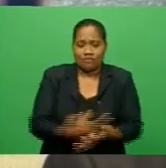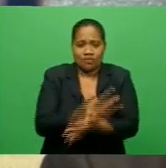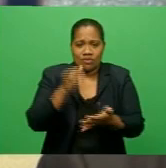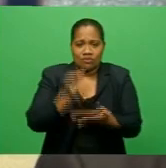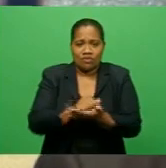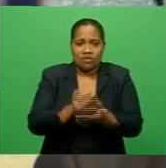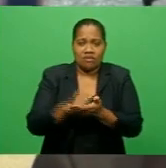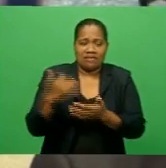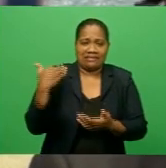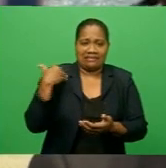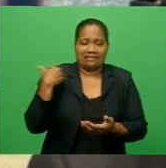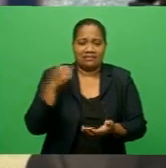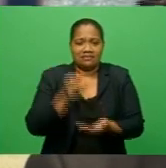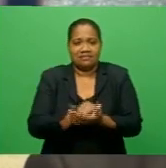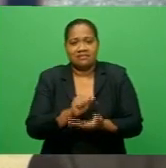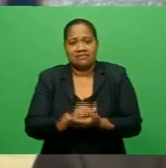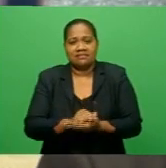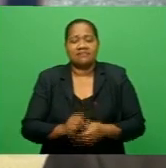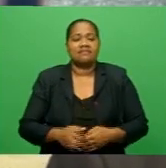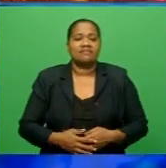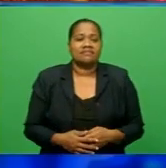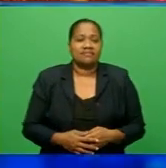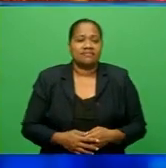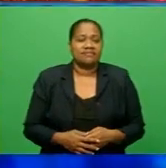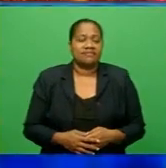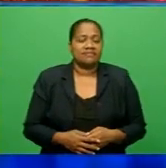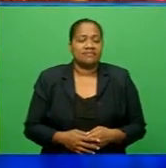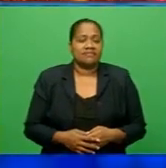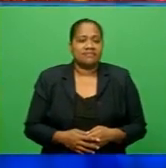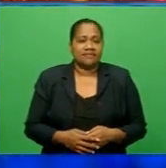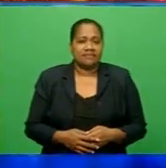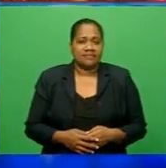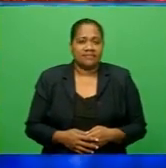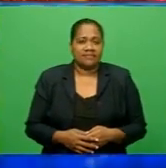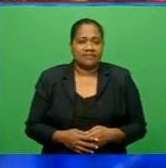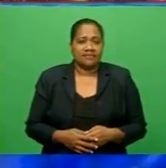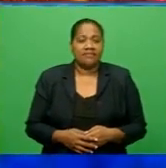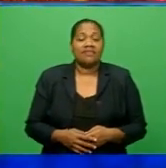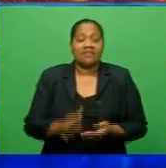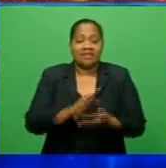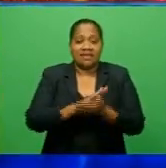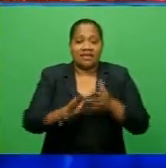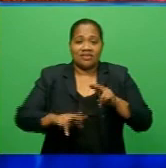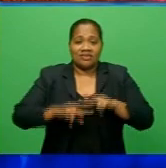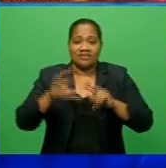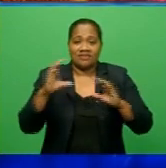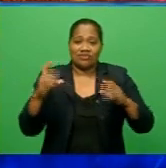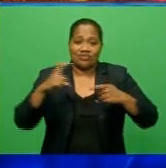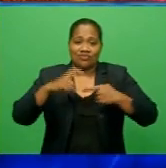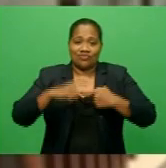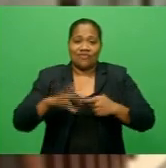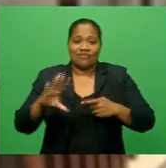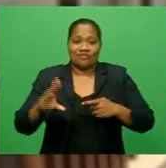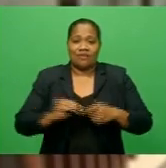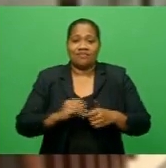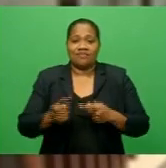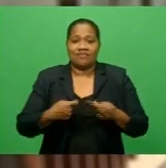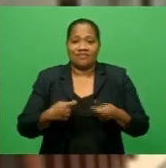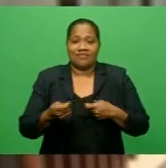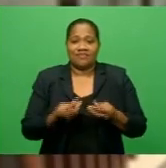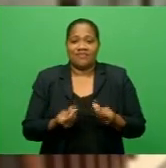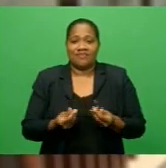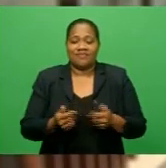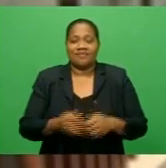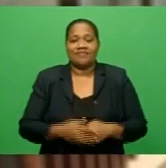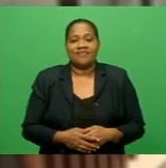that you have planned was very well thought, and I thank you for that. Sharon from HFC Bank joins us now with the latest from the money market.